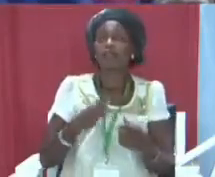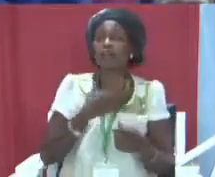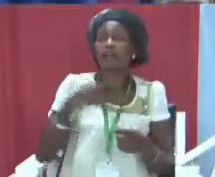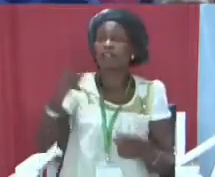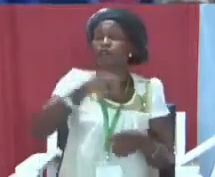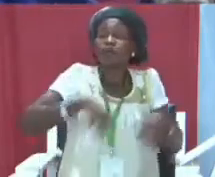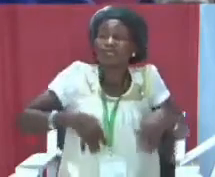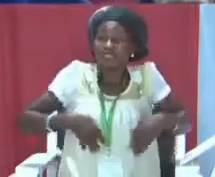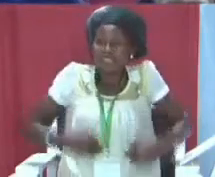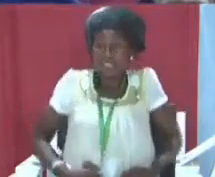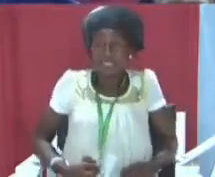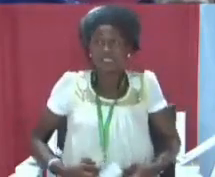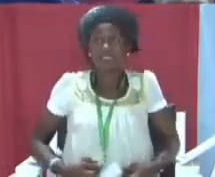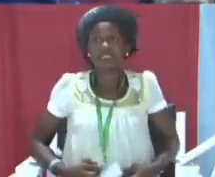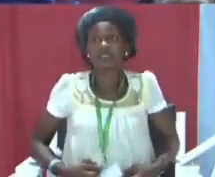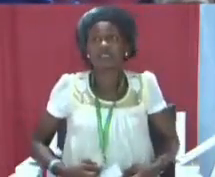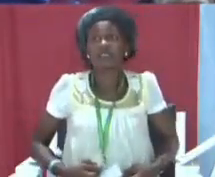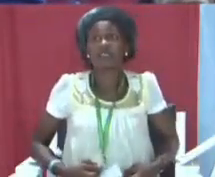are tired,